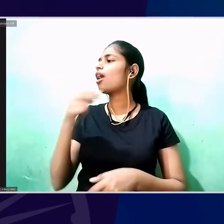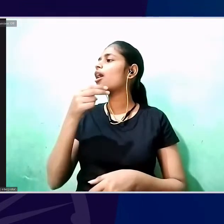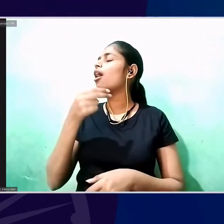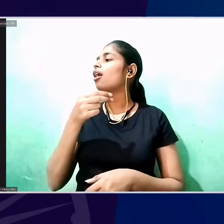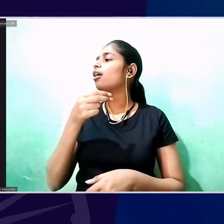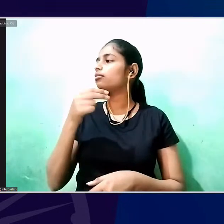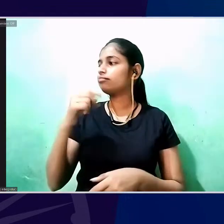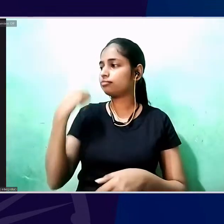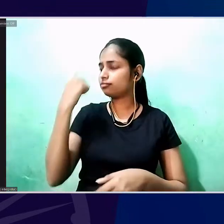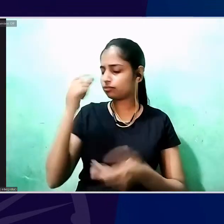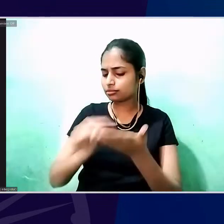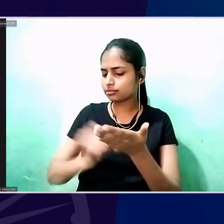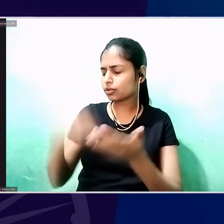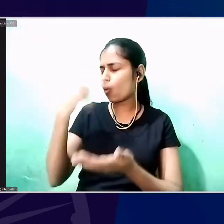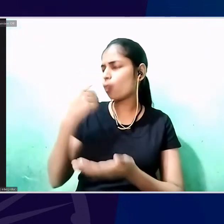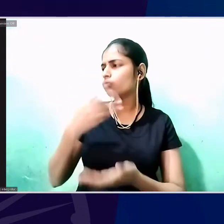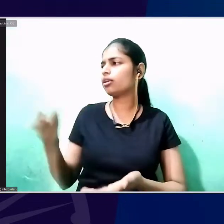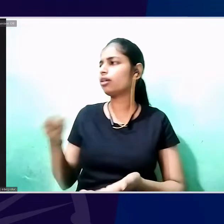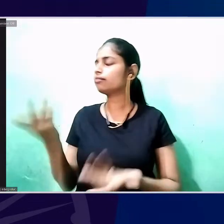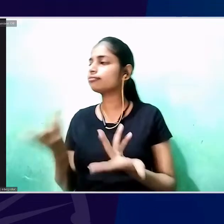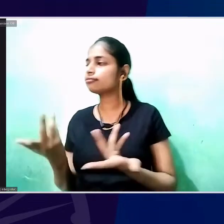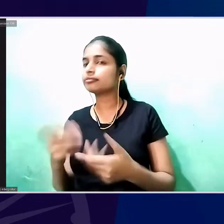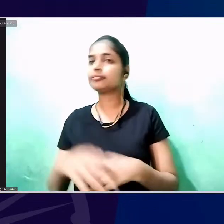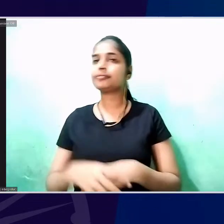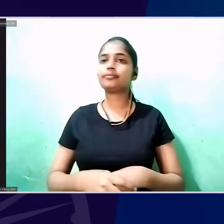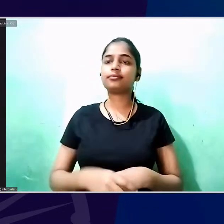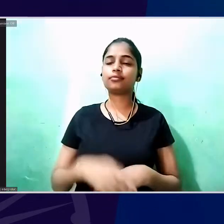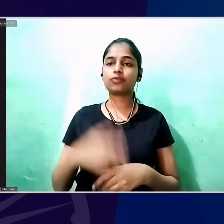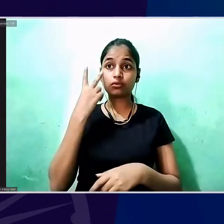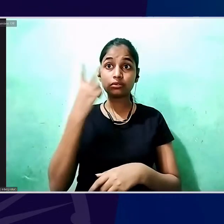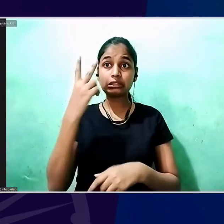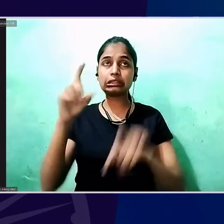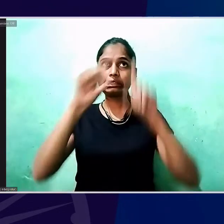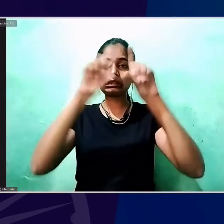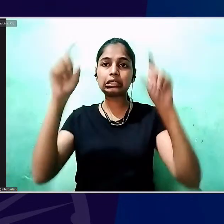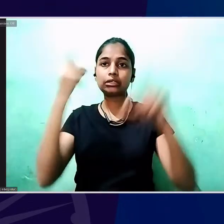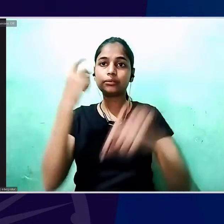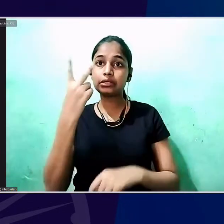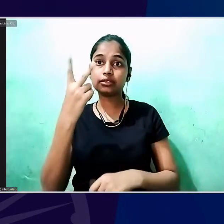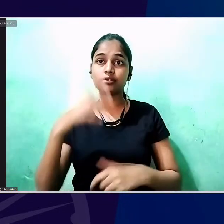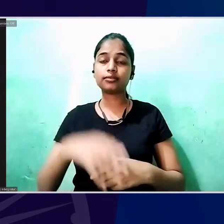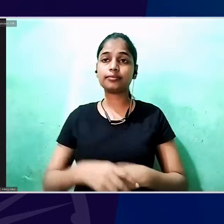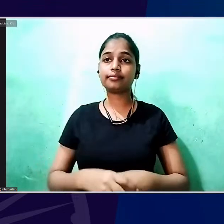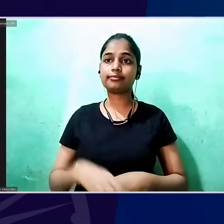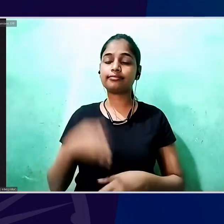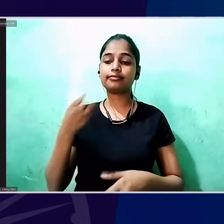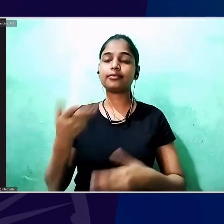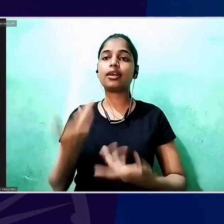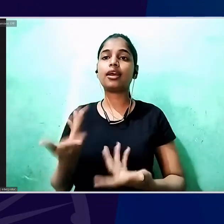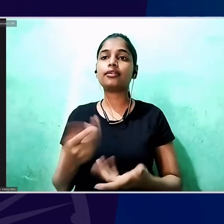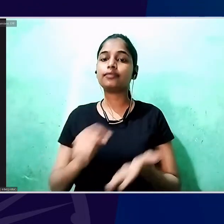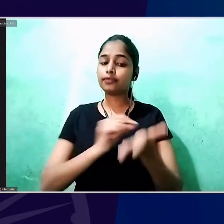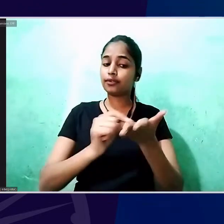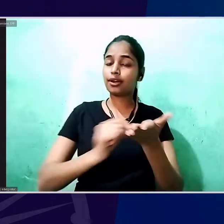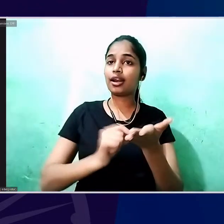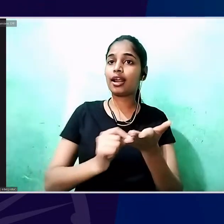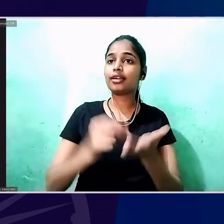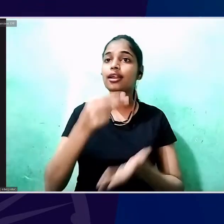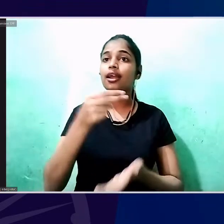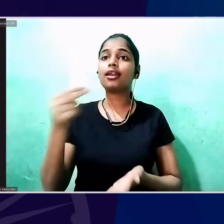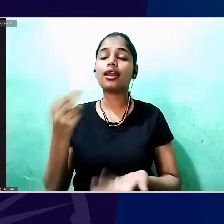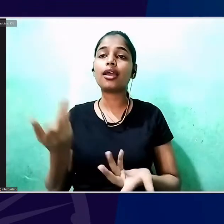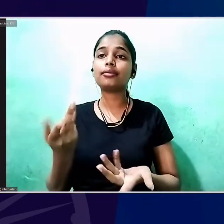So as you can see on your screens, we have the writer of this chapter, Miibil the